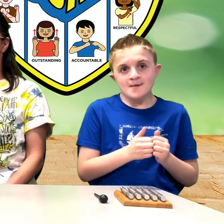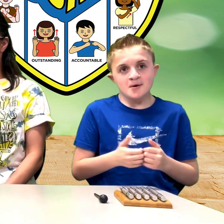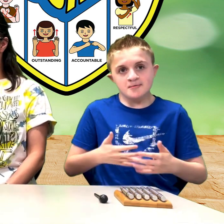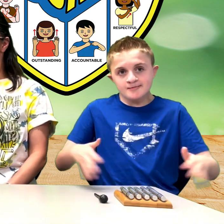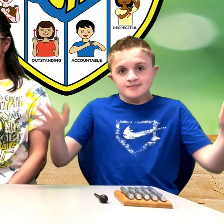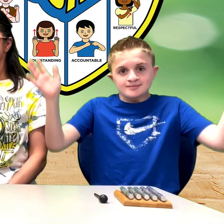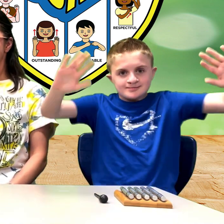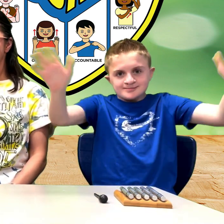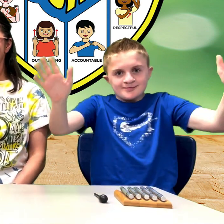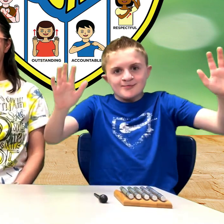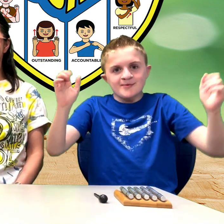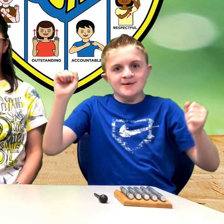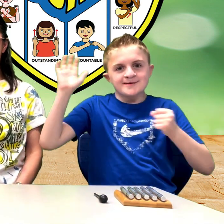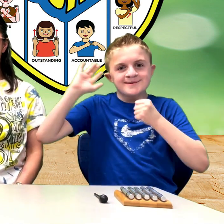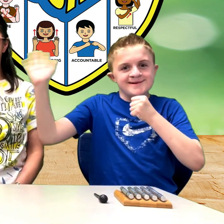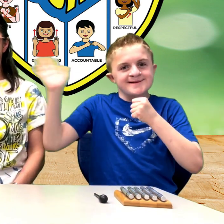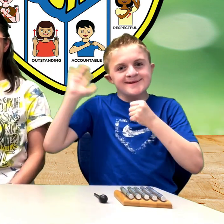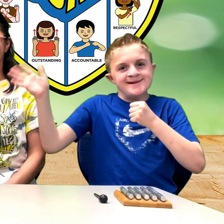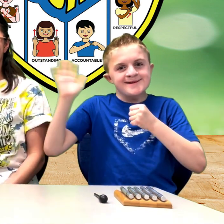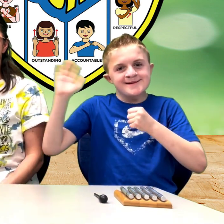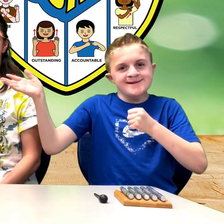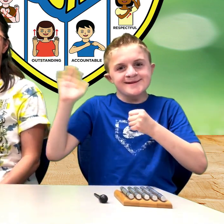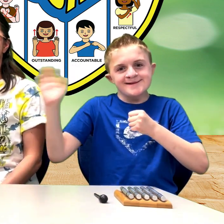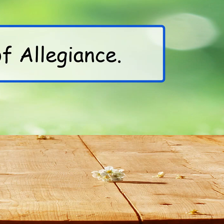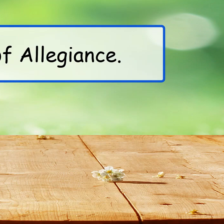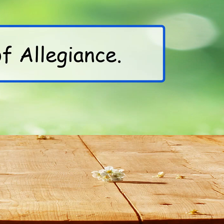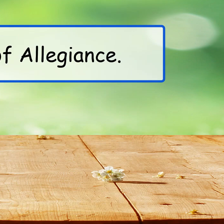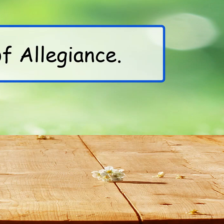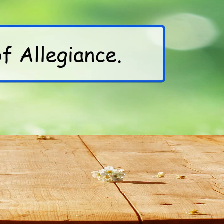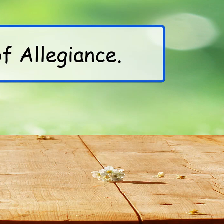Team. Bye!